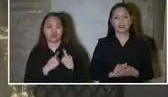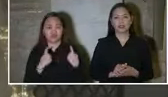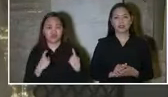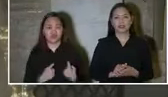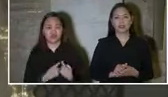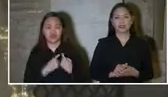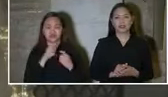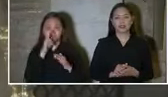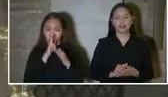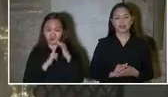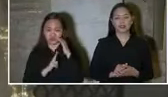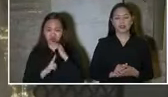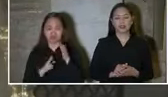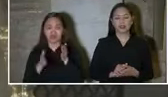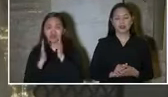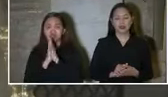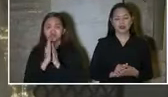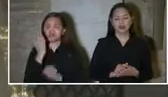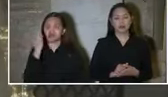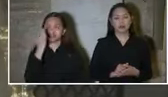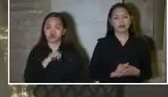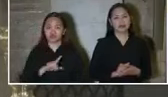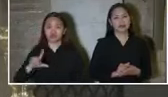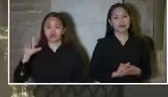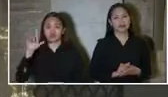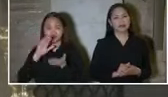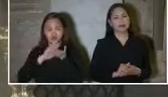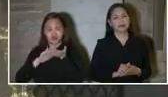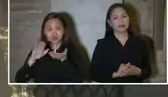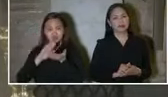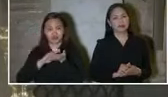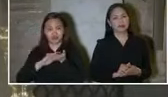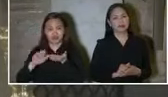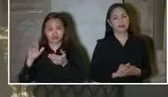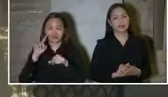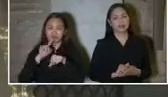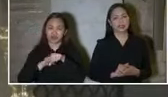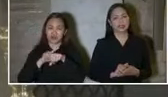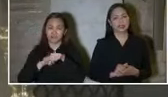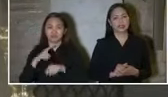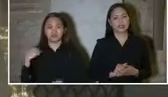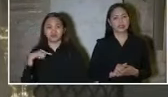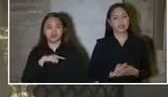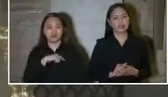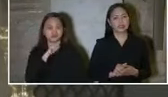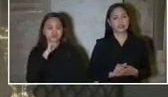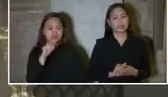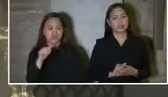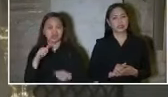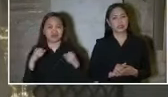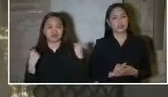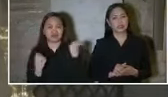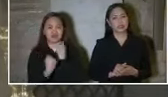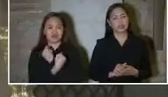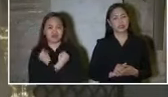and humbly ask the Lord for forgiveness for times we have not loved.